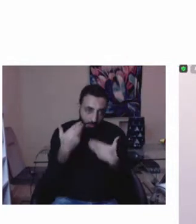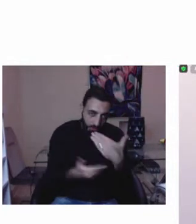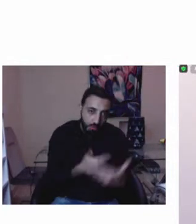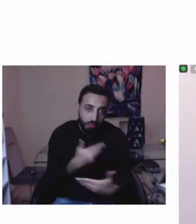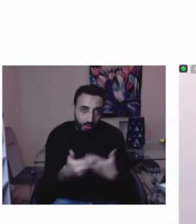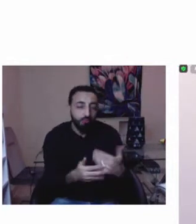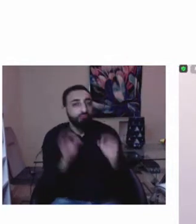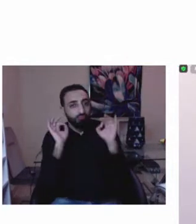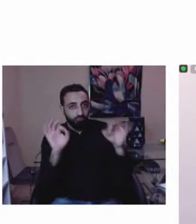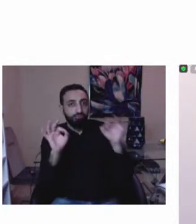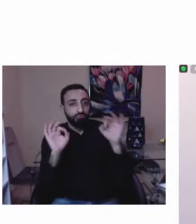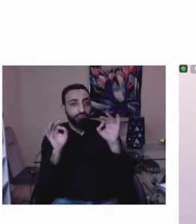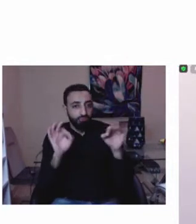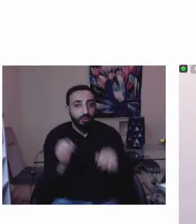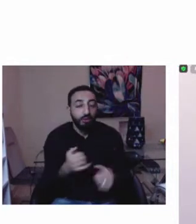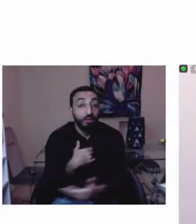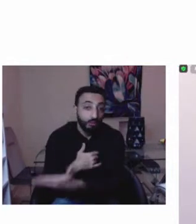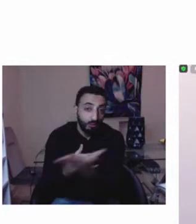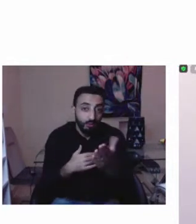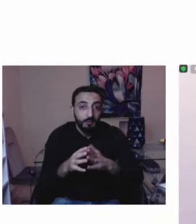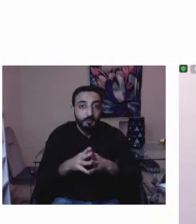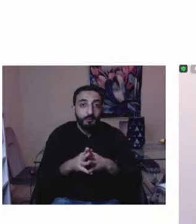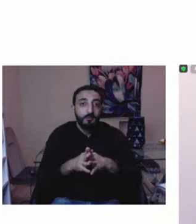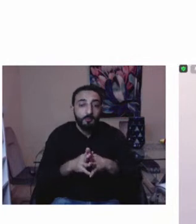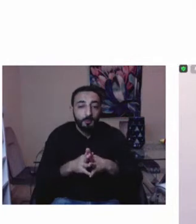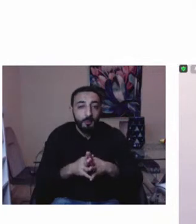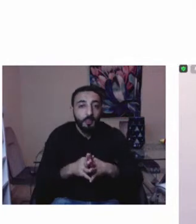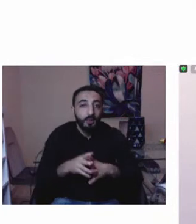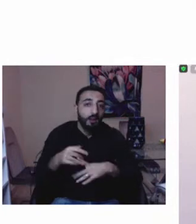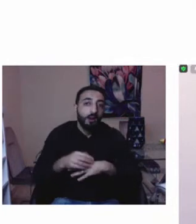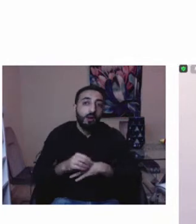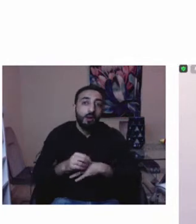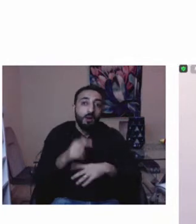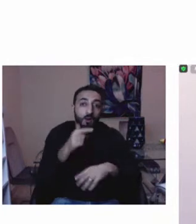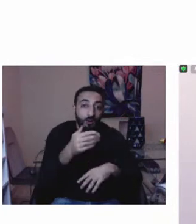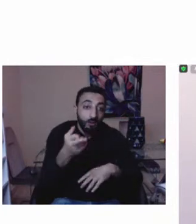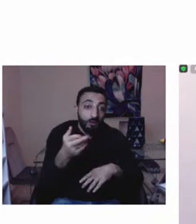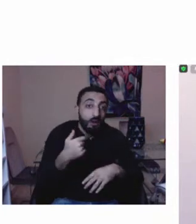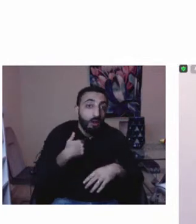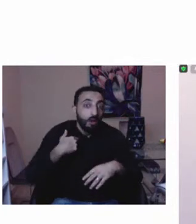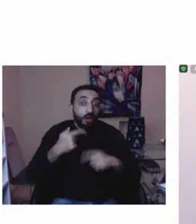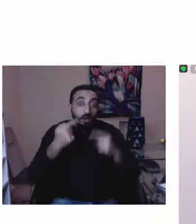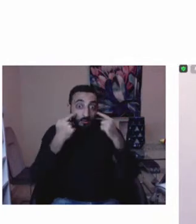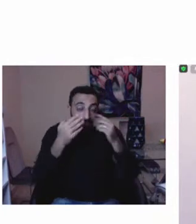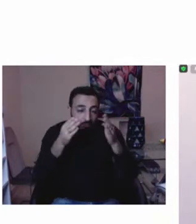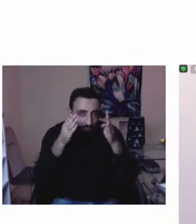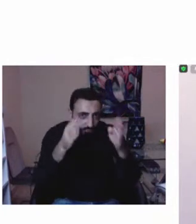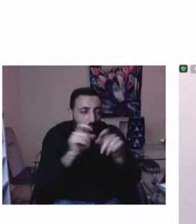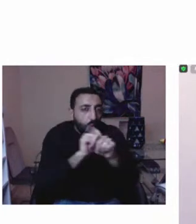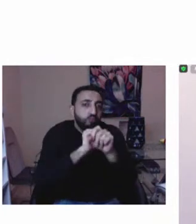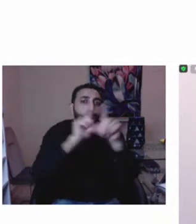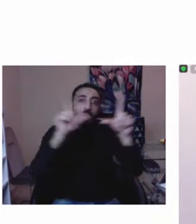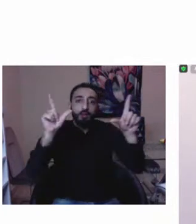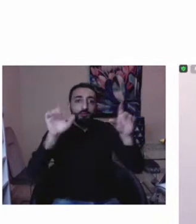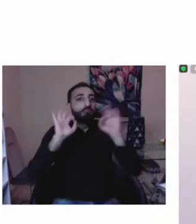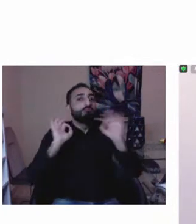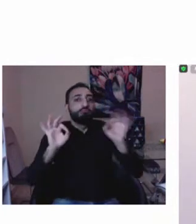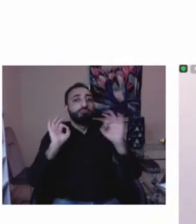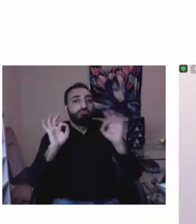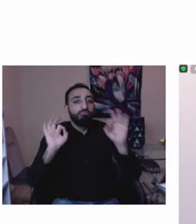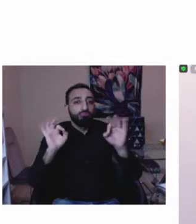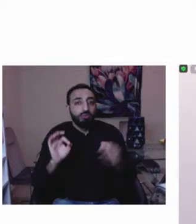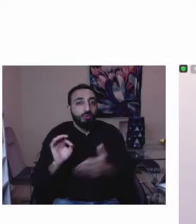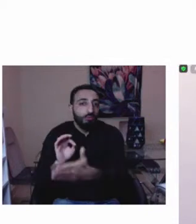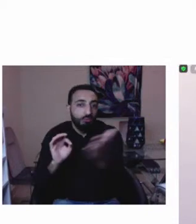community with a clear vision of implementing the YPS agenda at national level. Participation of